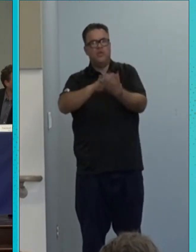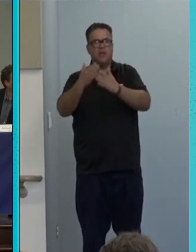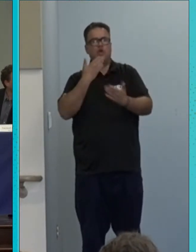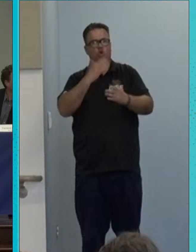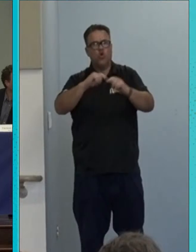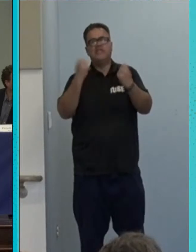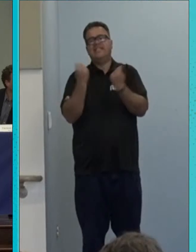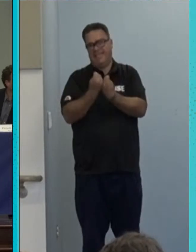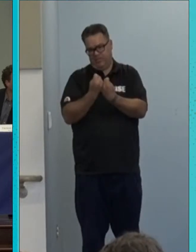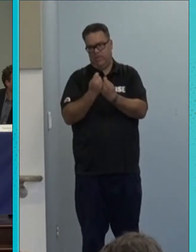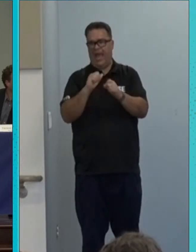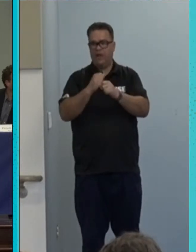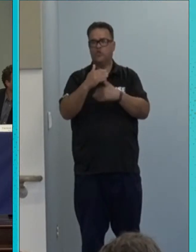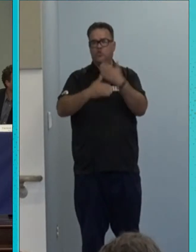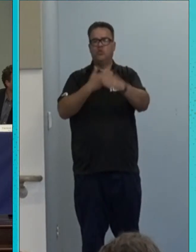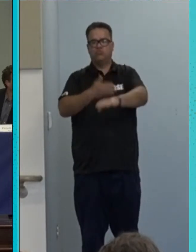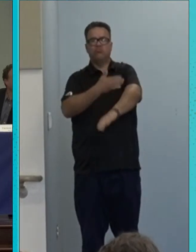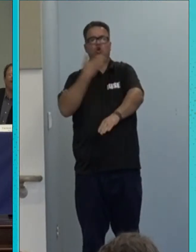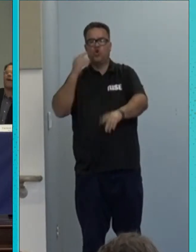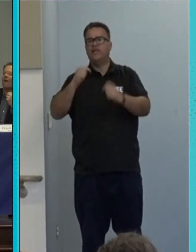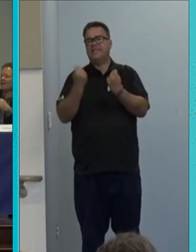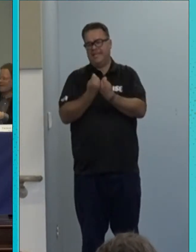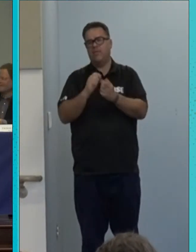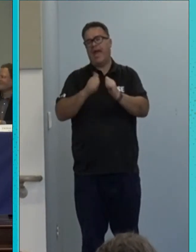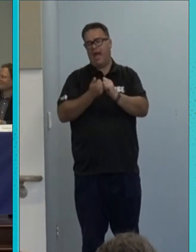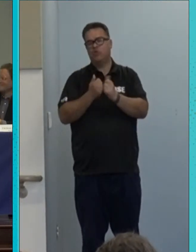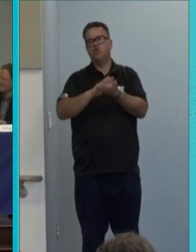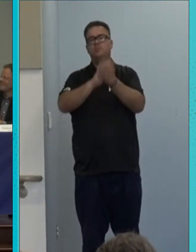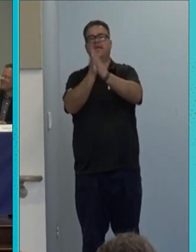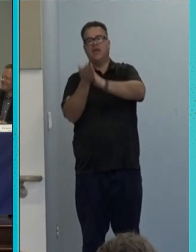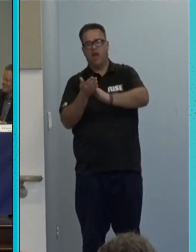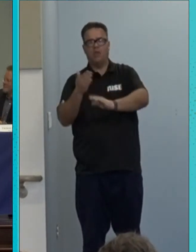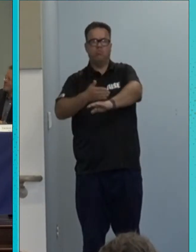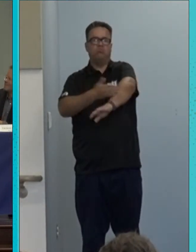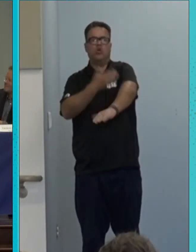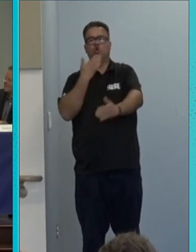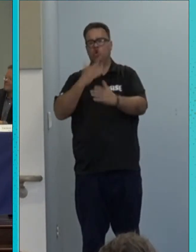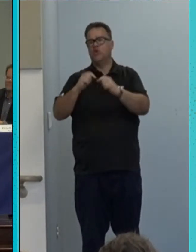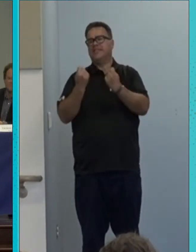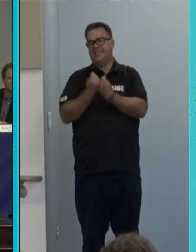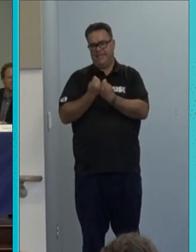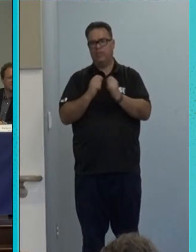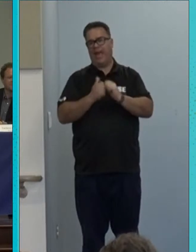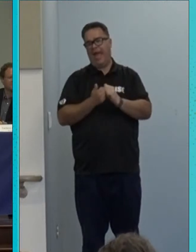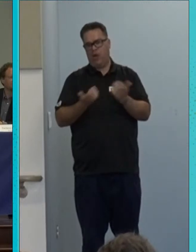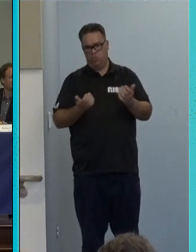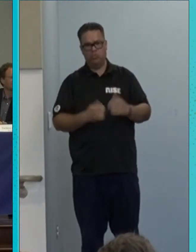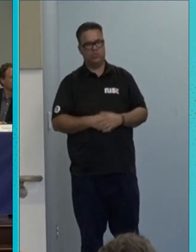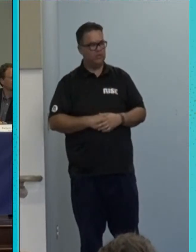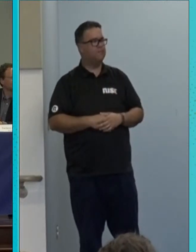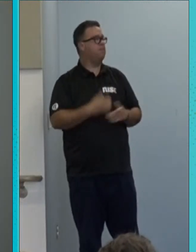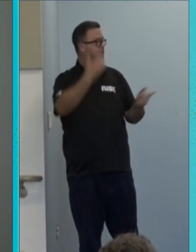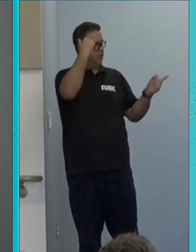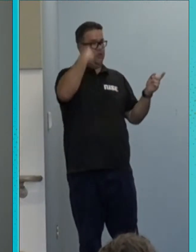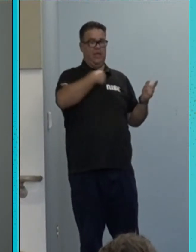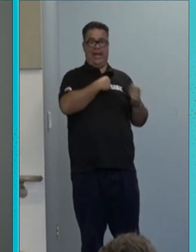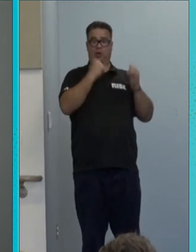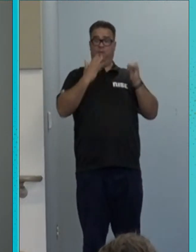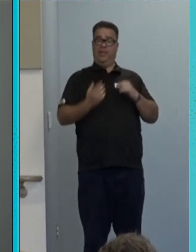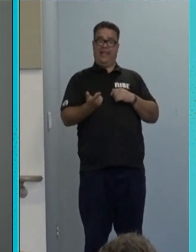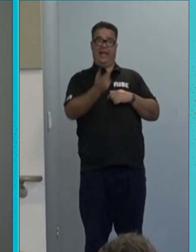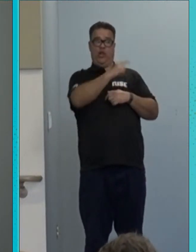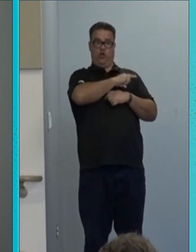How did you work up to become such a good team? Oh, how did you become such a good team? And I know that's one of our players'